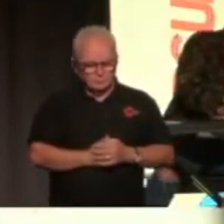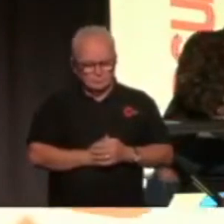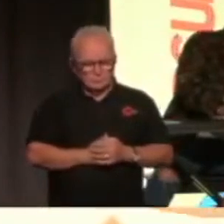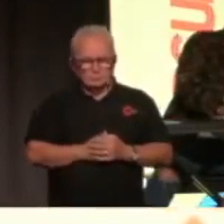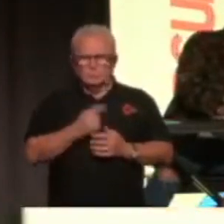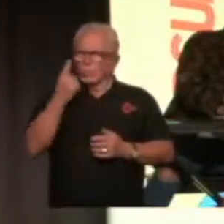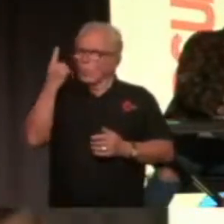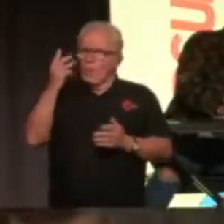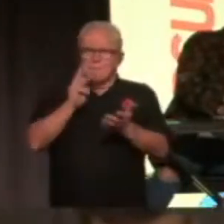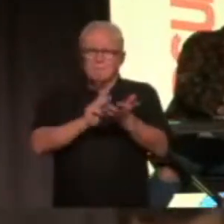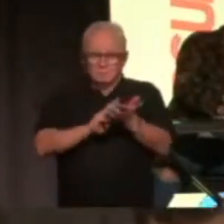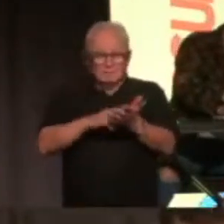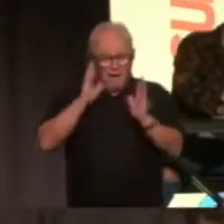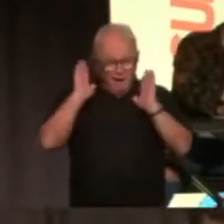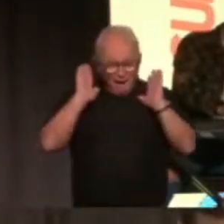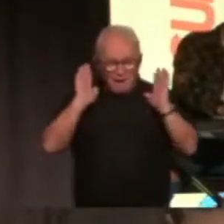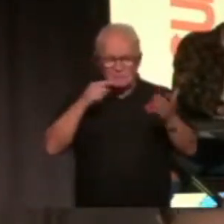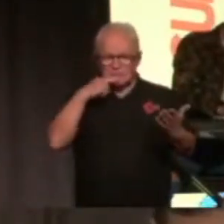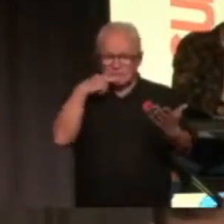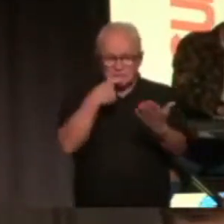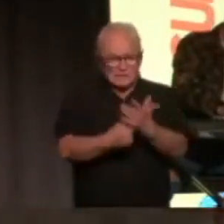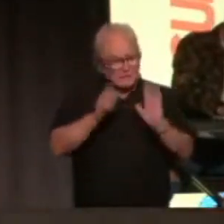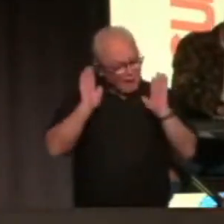There's a moment when you have to decide